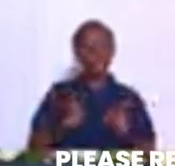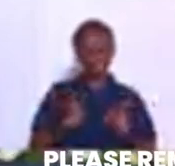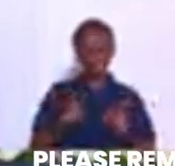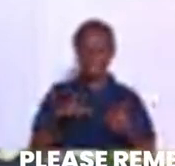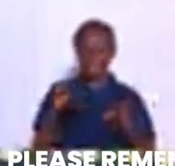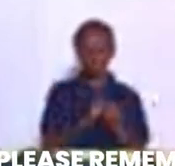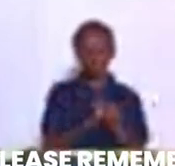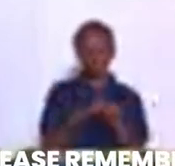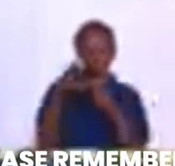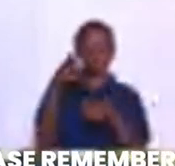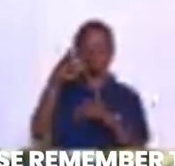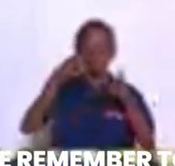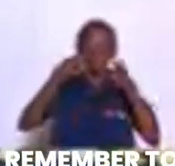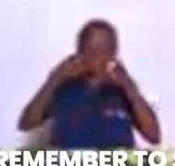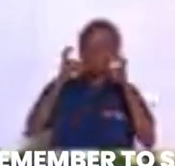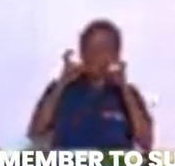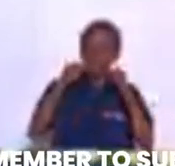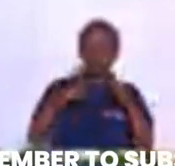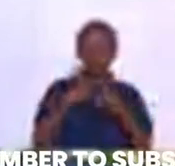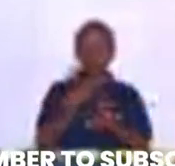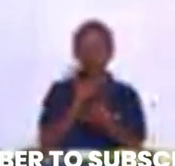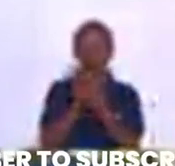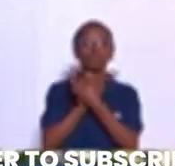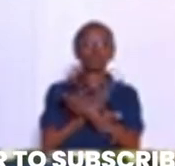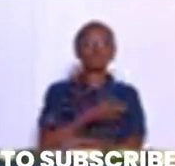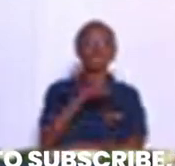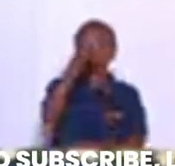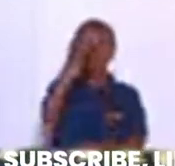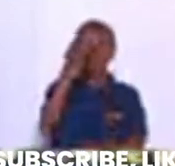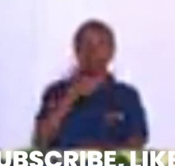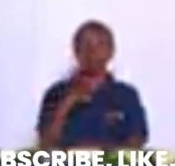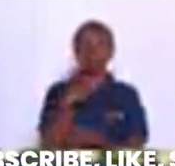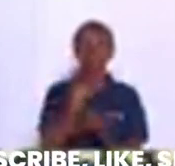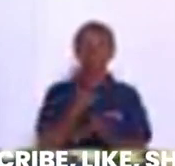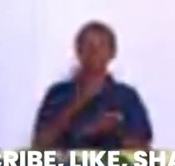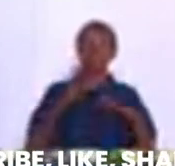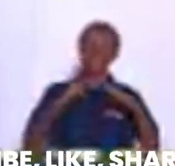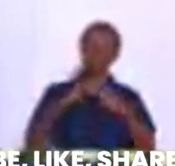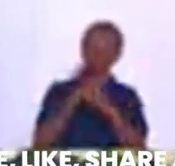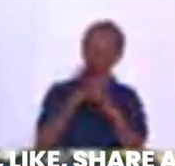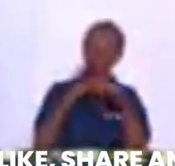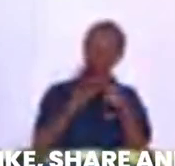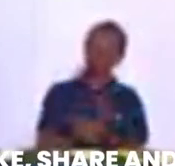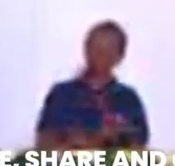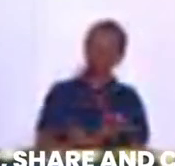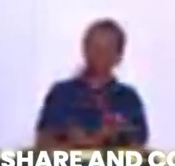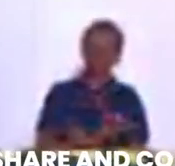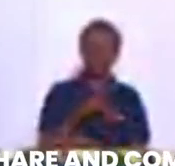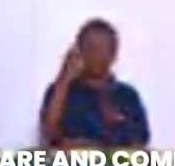can't listen to anybody, I want to rest because I want a break for my brain.